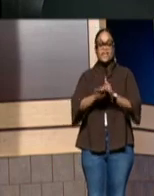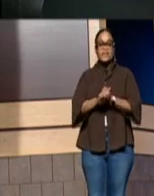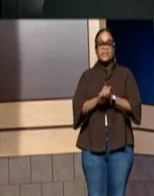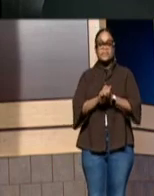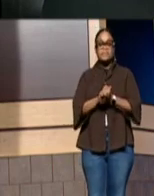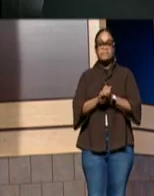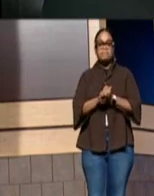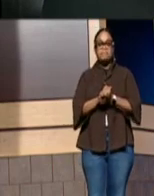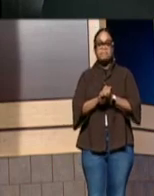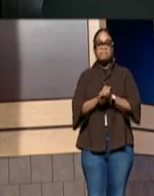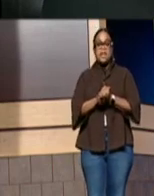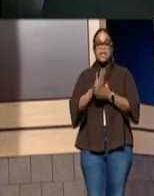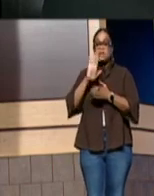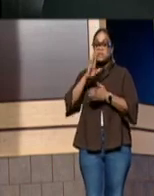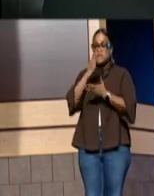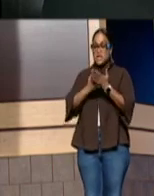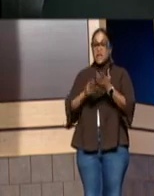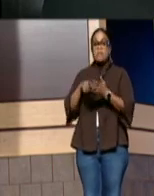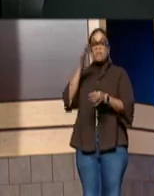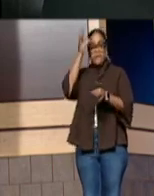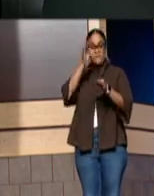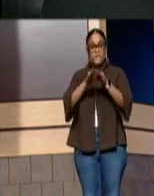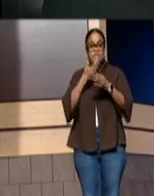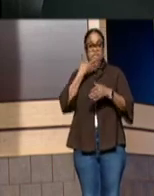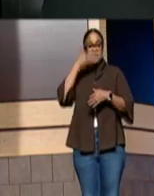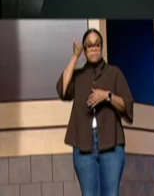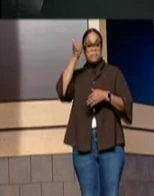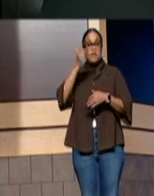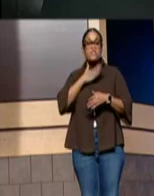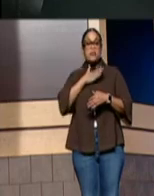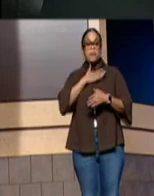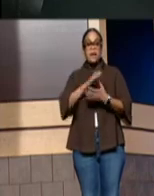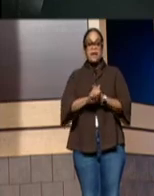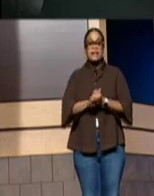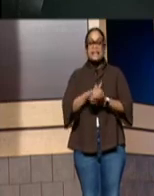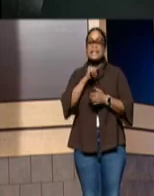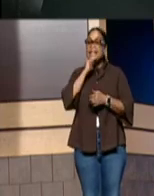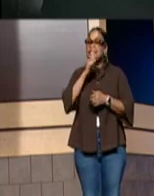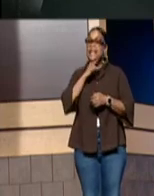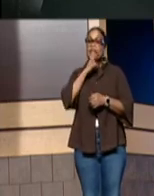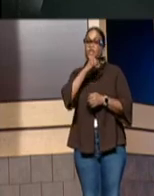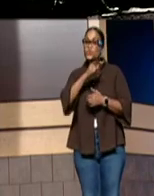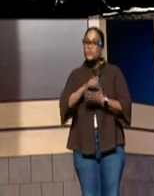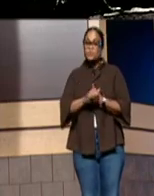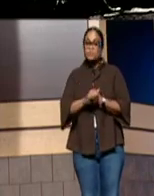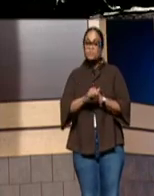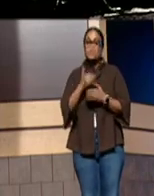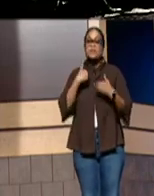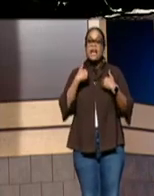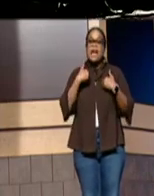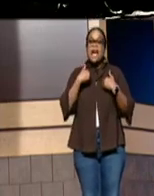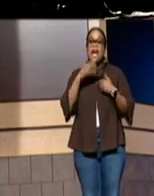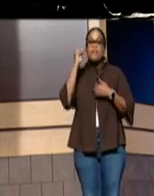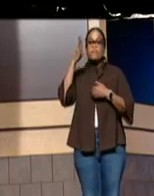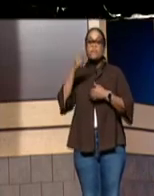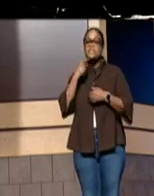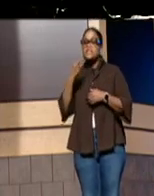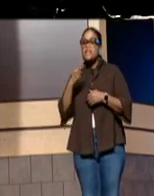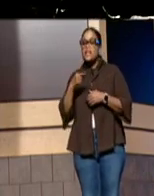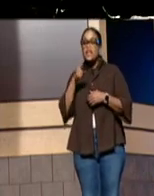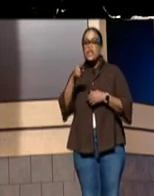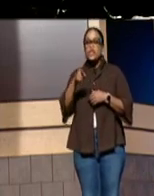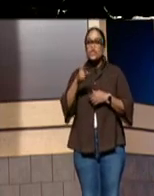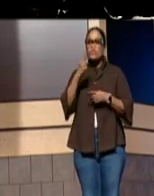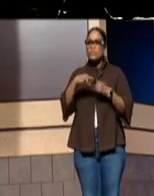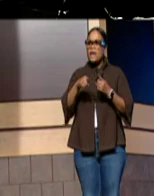say, is greater than mine. Yeah. So I would say, well, if they had more faith, they wouldn't get sick. That's not true. I've had preachers say to me, well, you can't die before